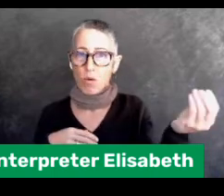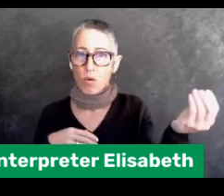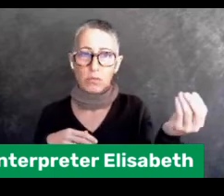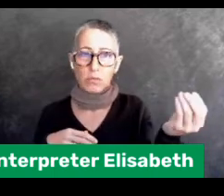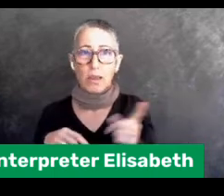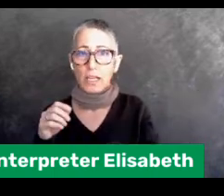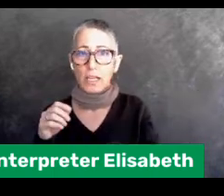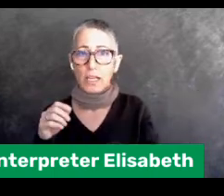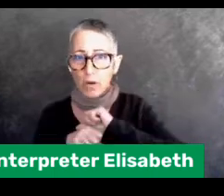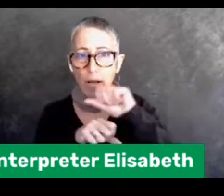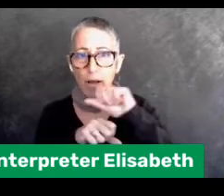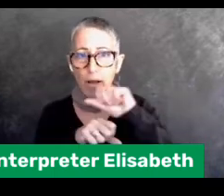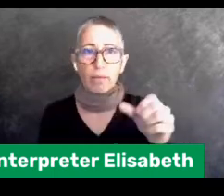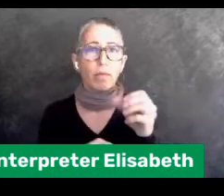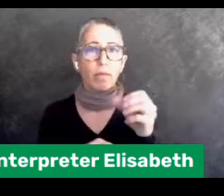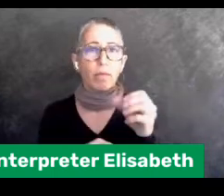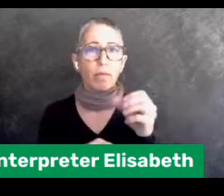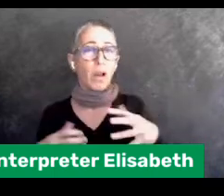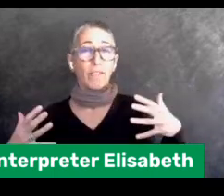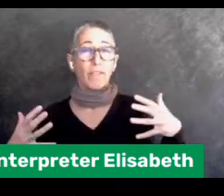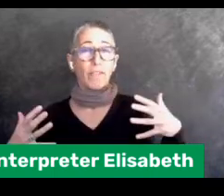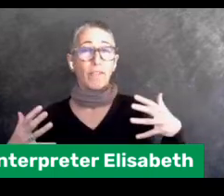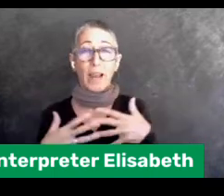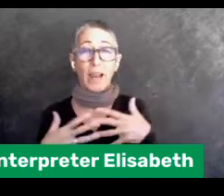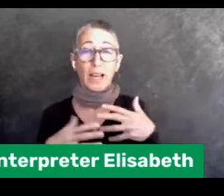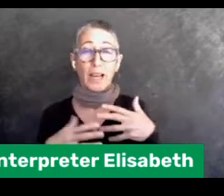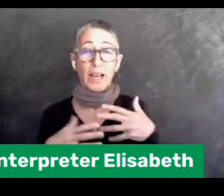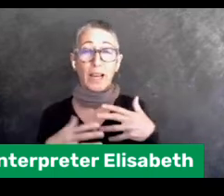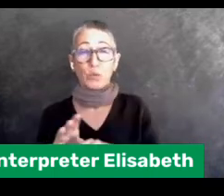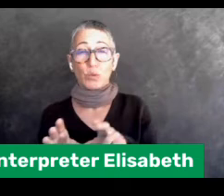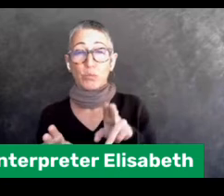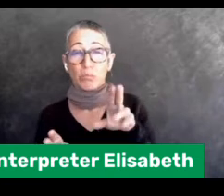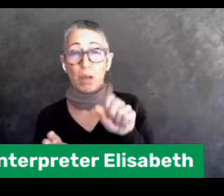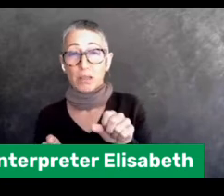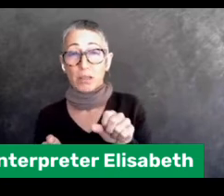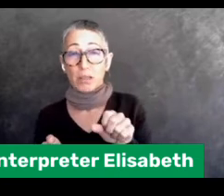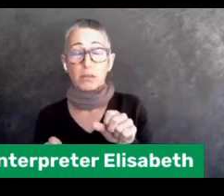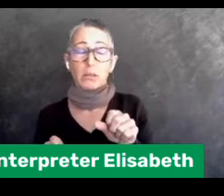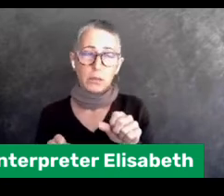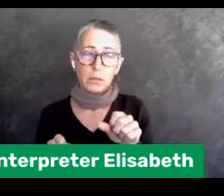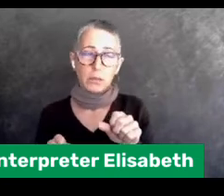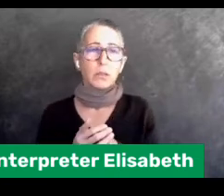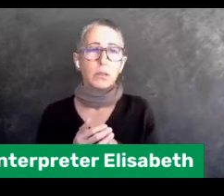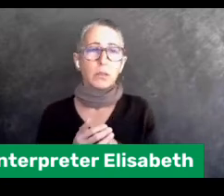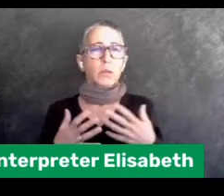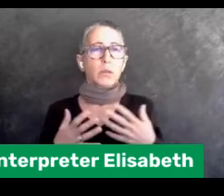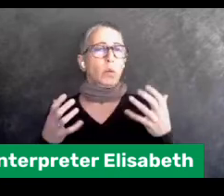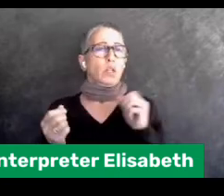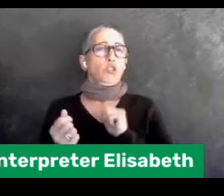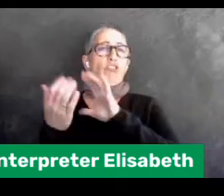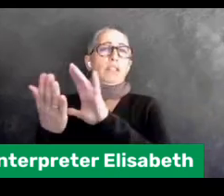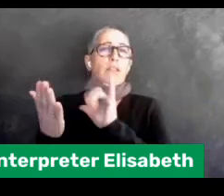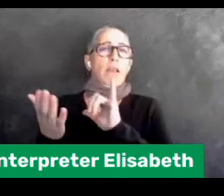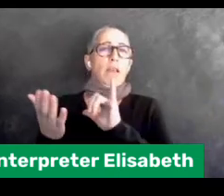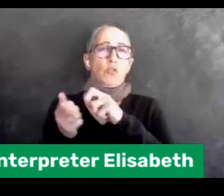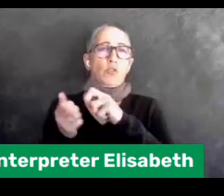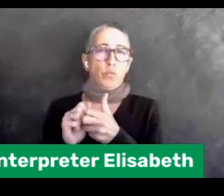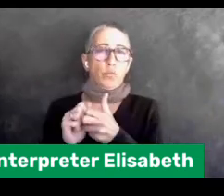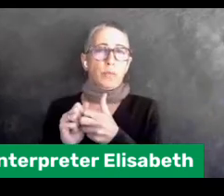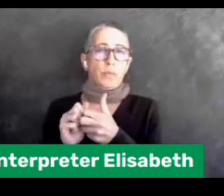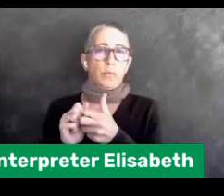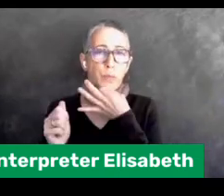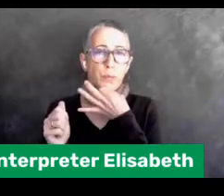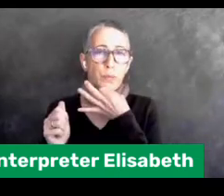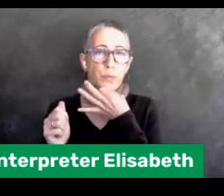scared to take the bus. And we really want to address these issues coming up in the next few